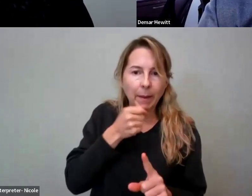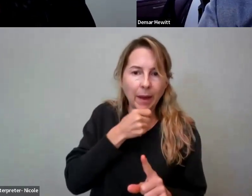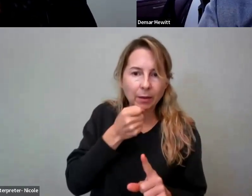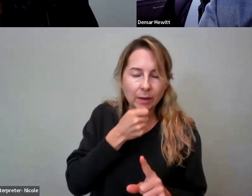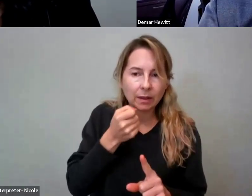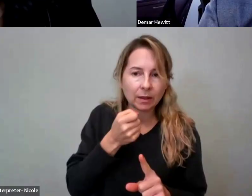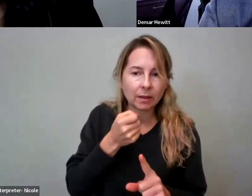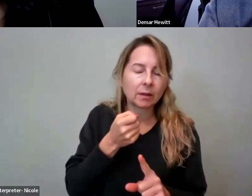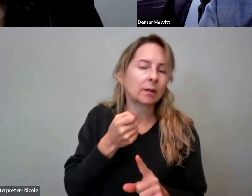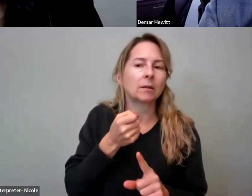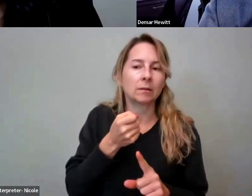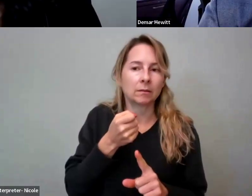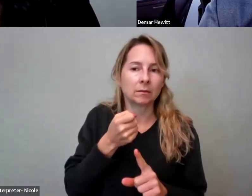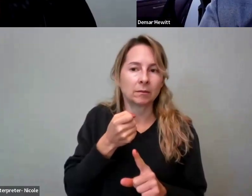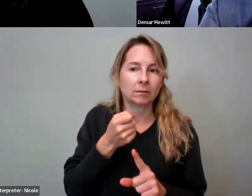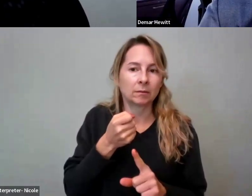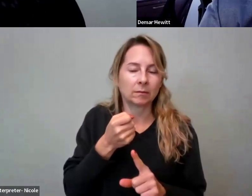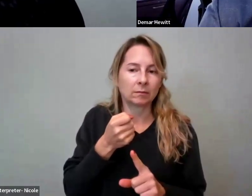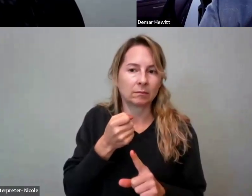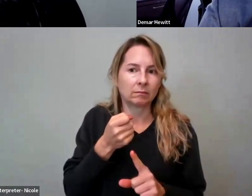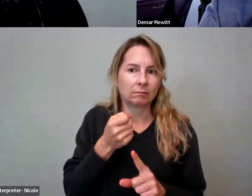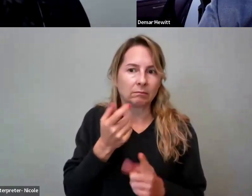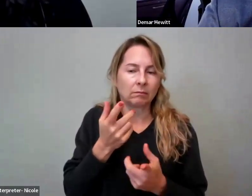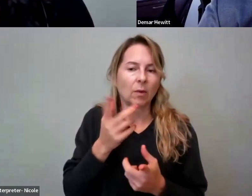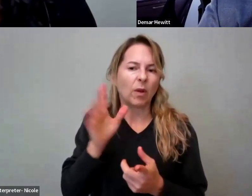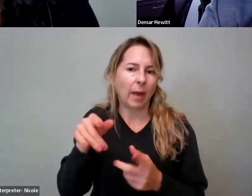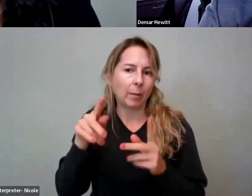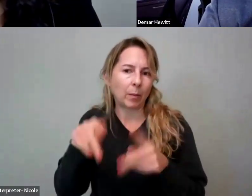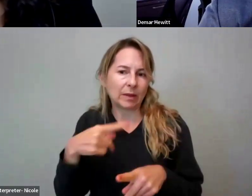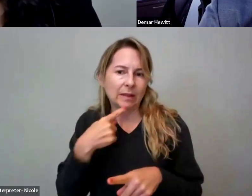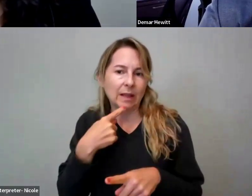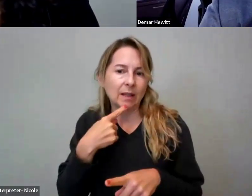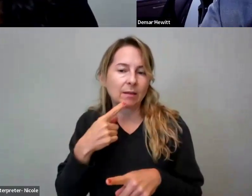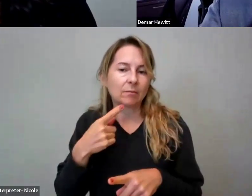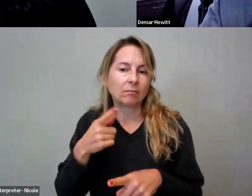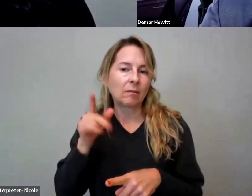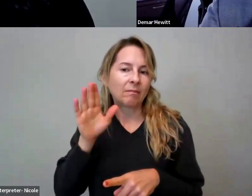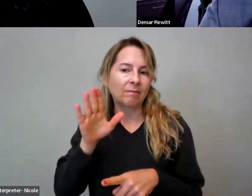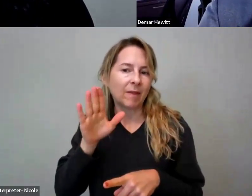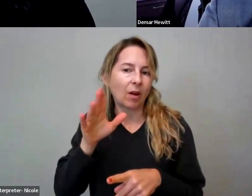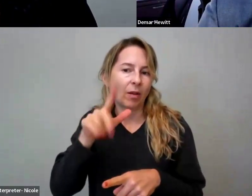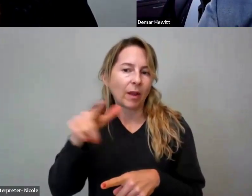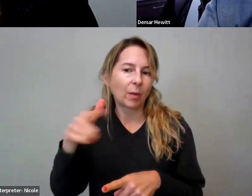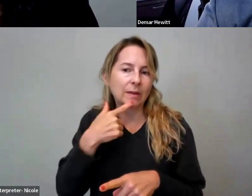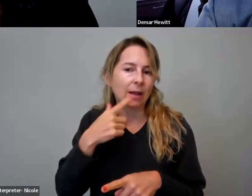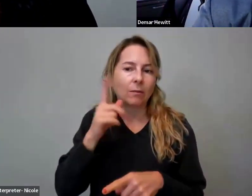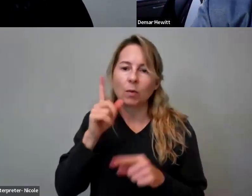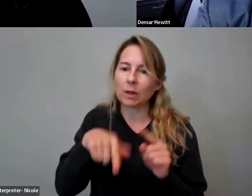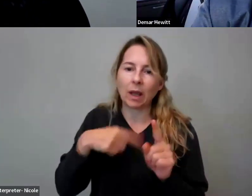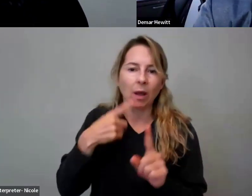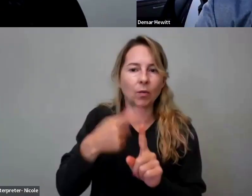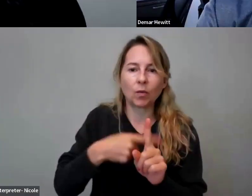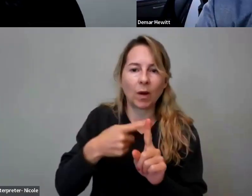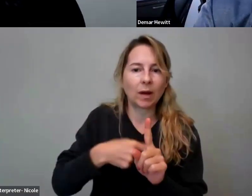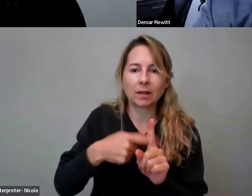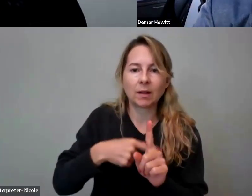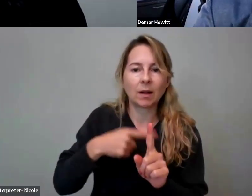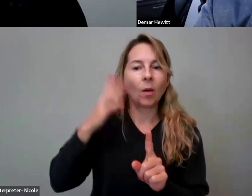the question has spoken to someone whose landlord would not rent a unit to them